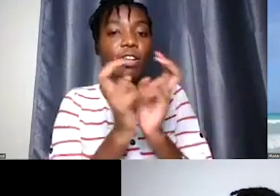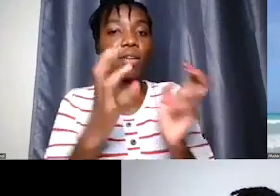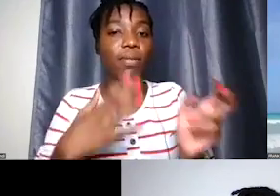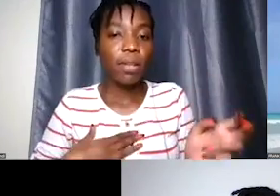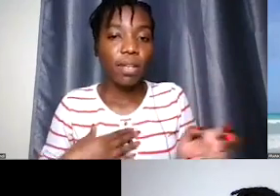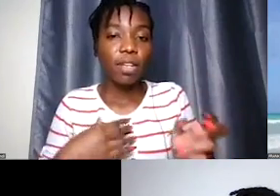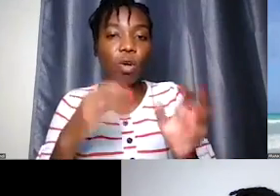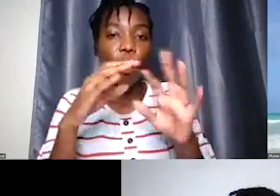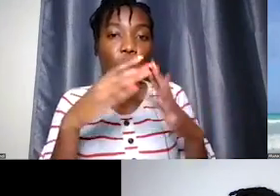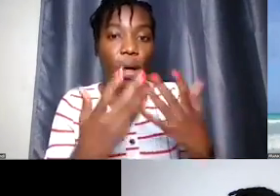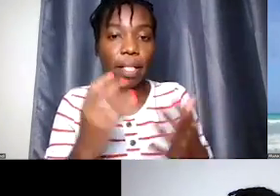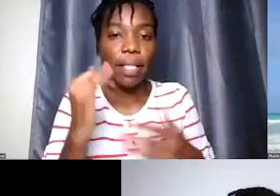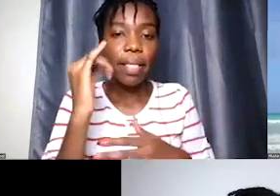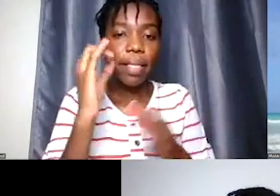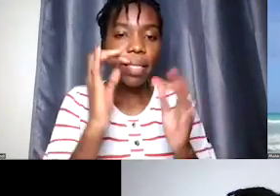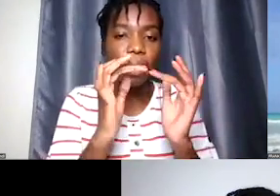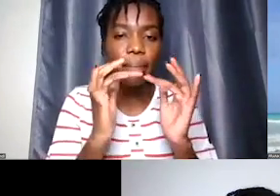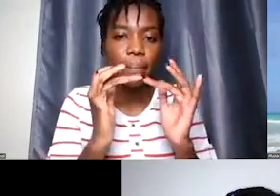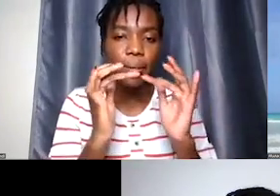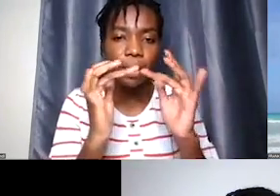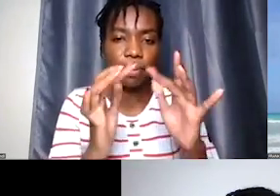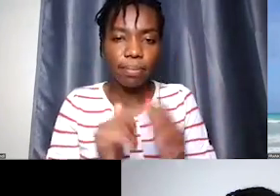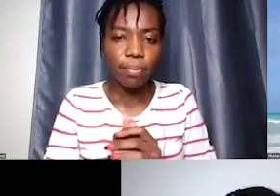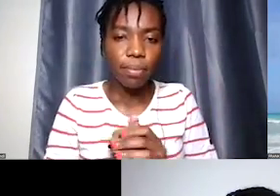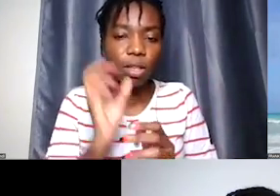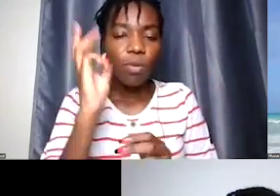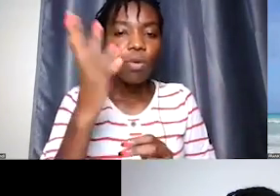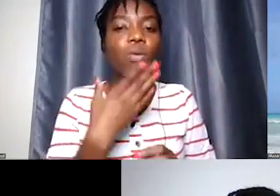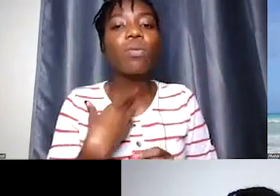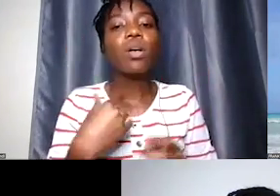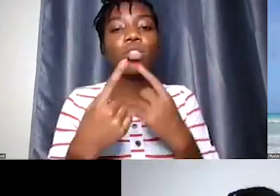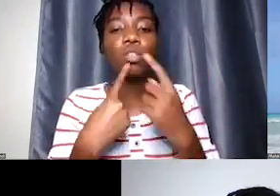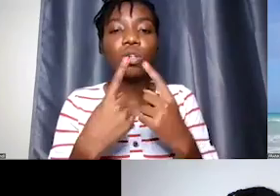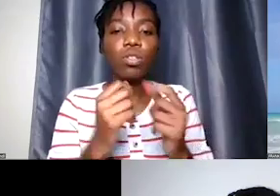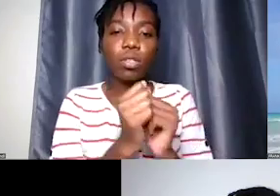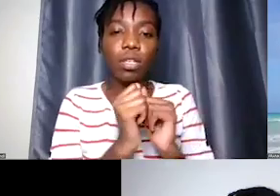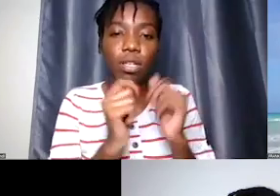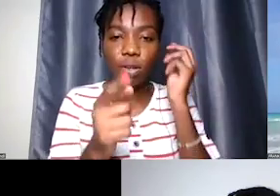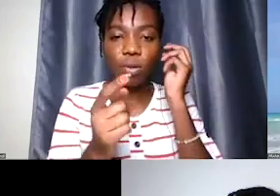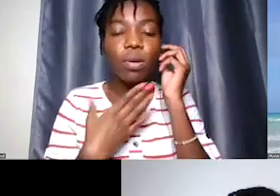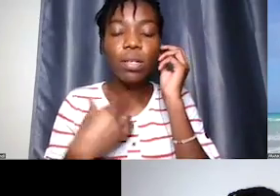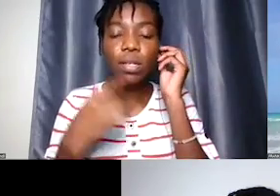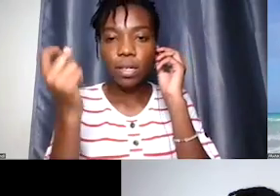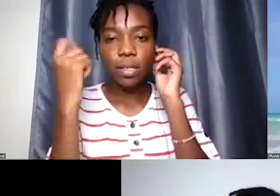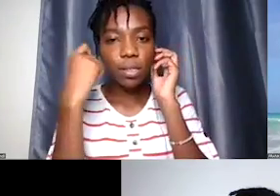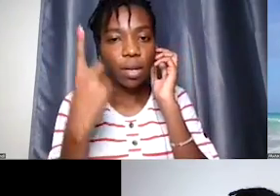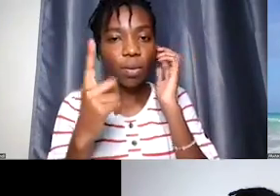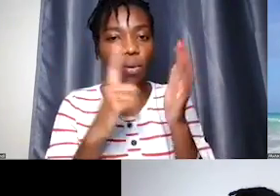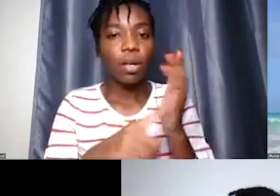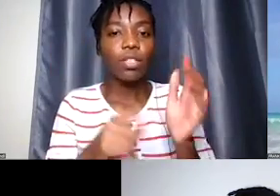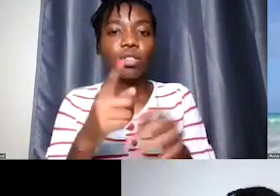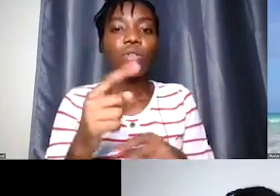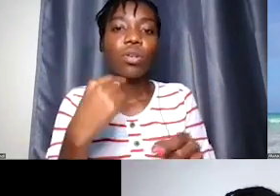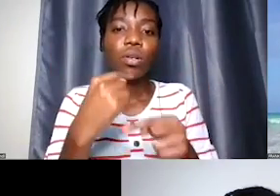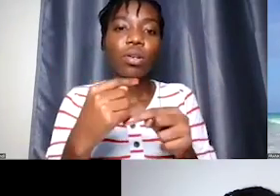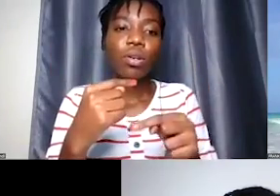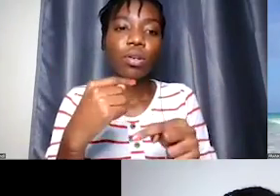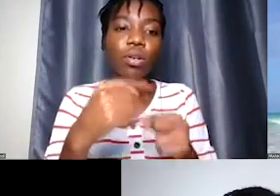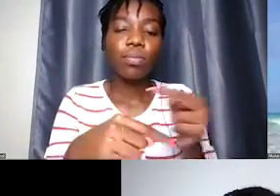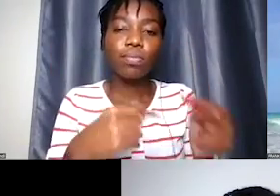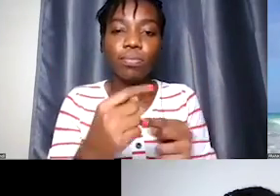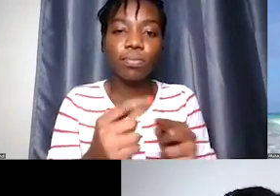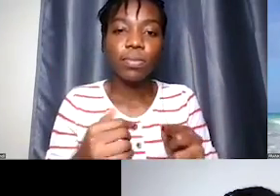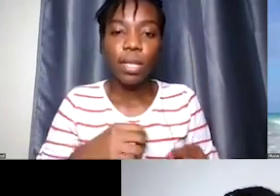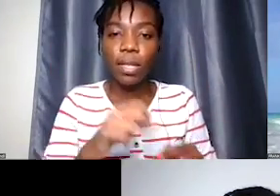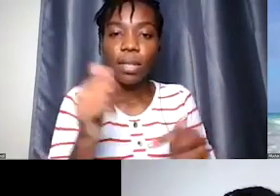address. I will need to speak to you because of to understand the series of what you're going through. Frank, somebody else